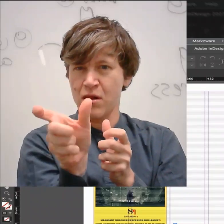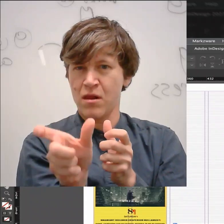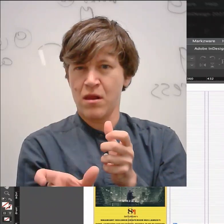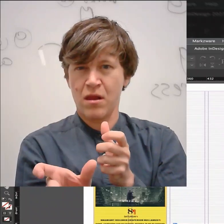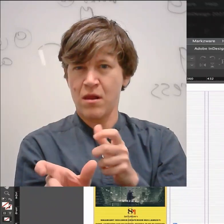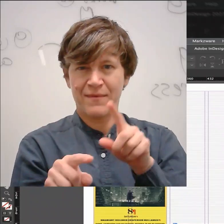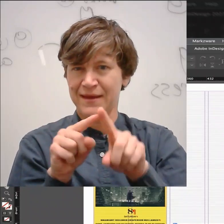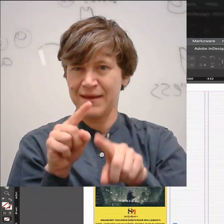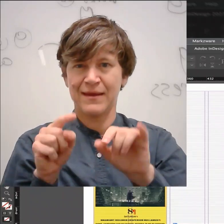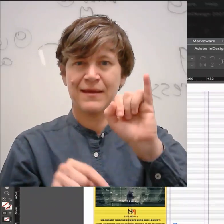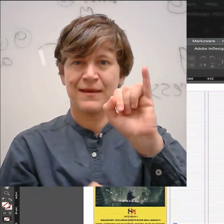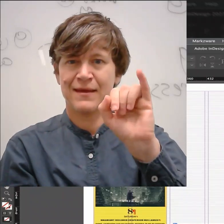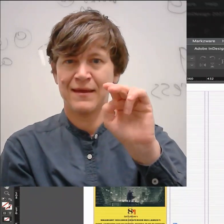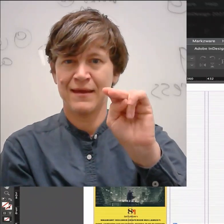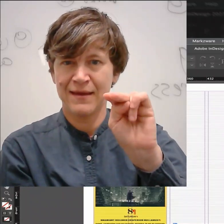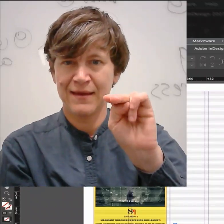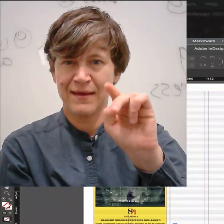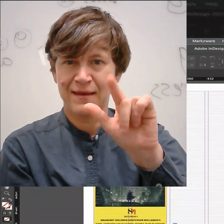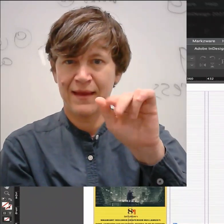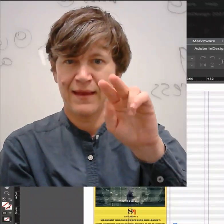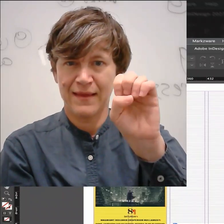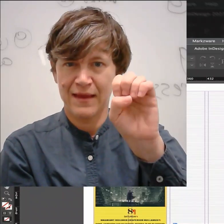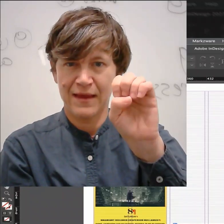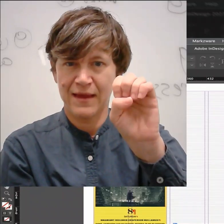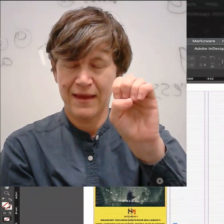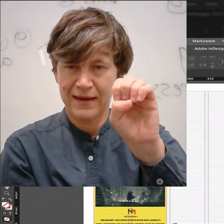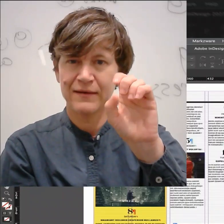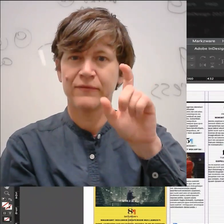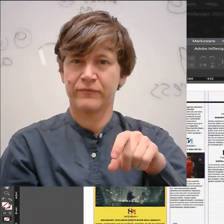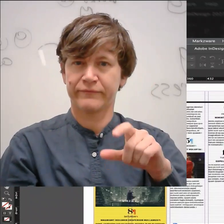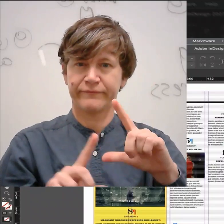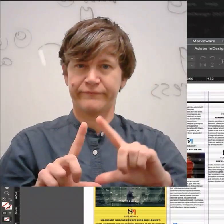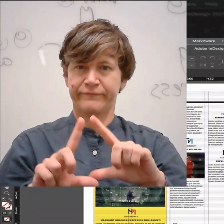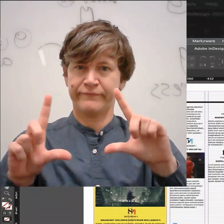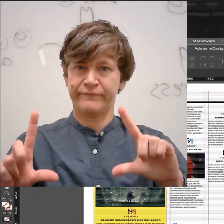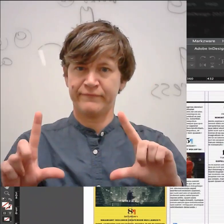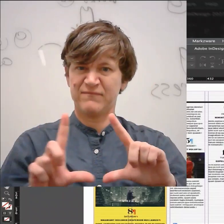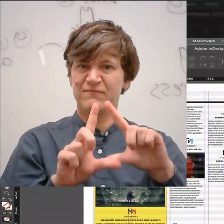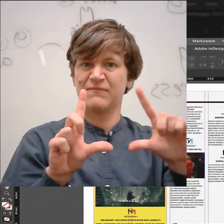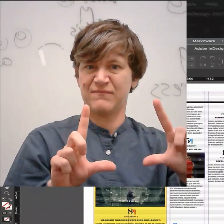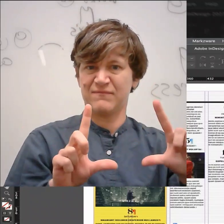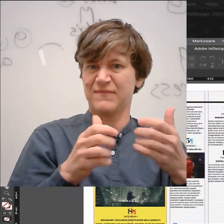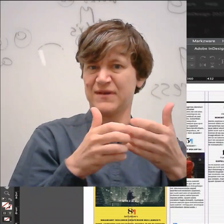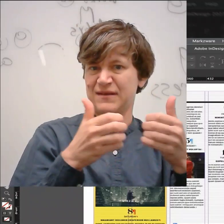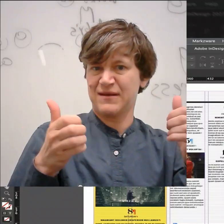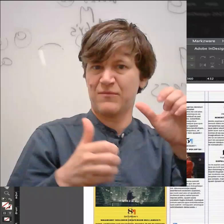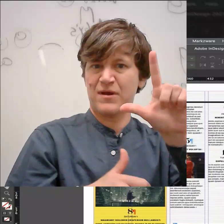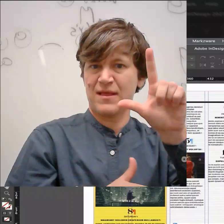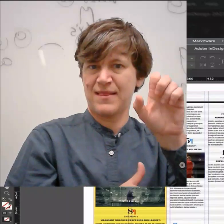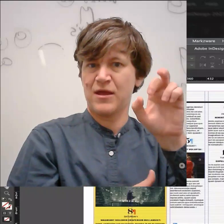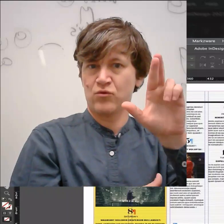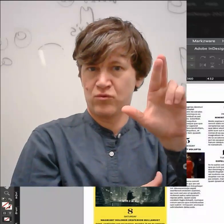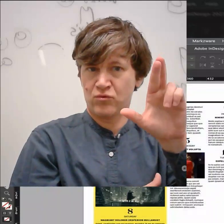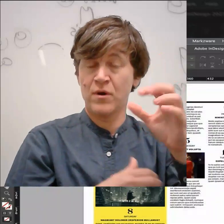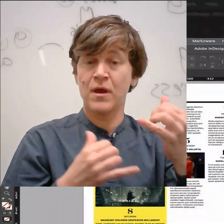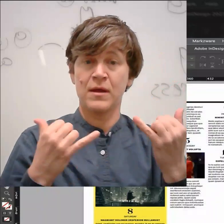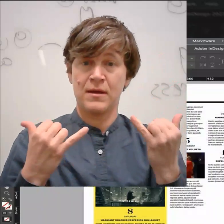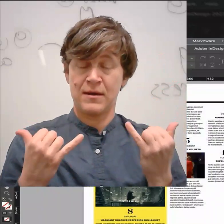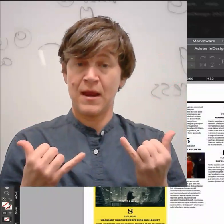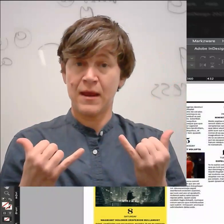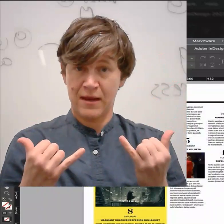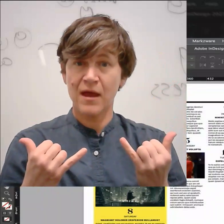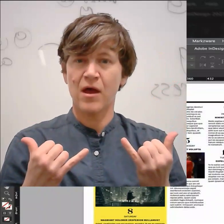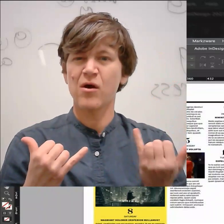inline images. So we need to combine the two. Let me turn on the text layer. Before we get to that,